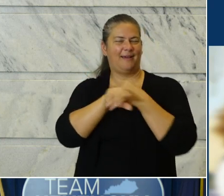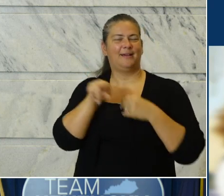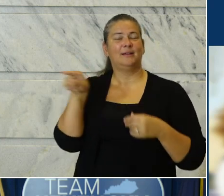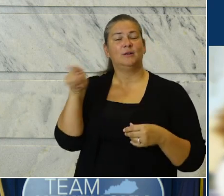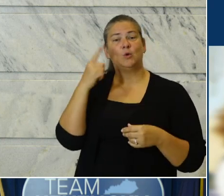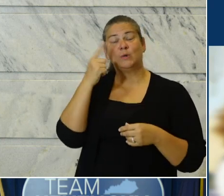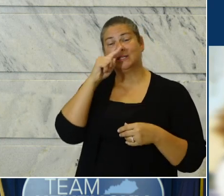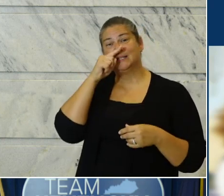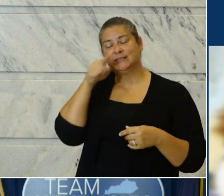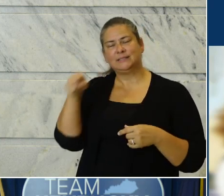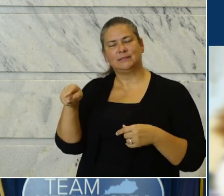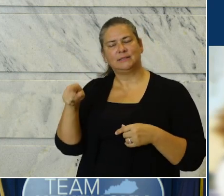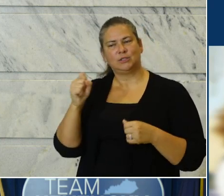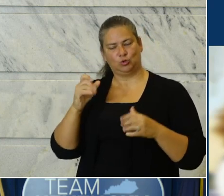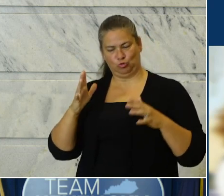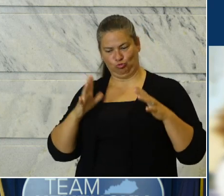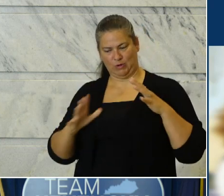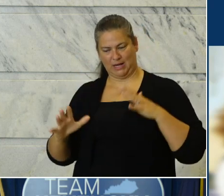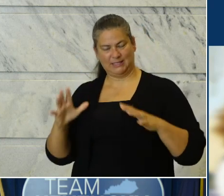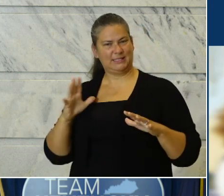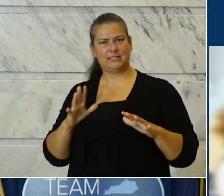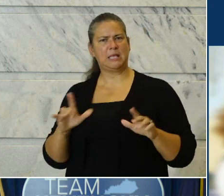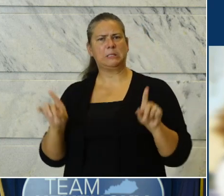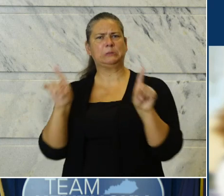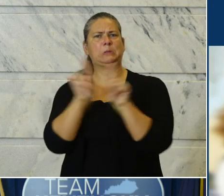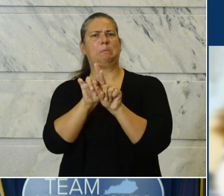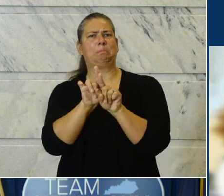getting dressed the same way